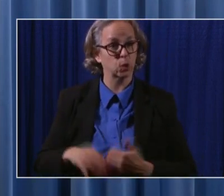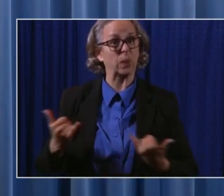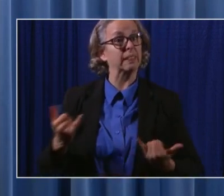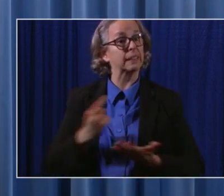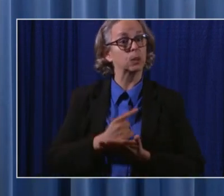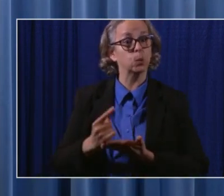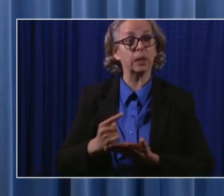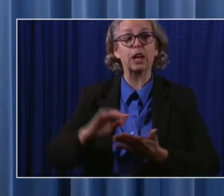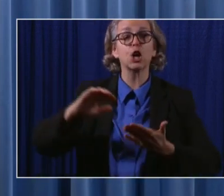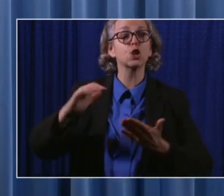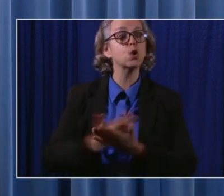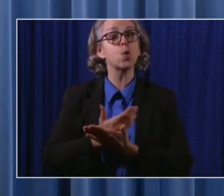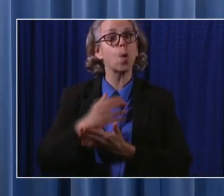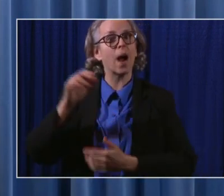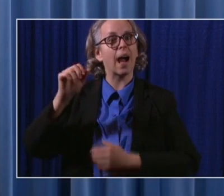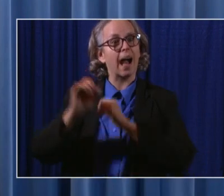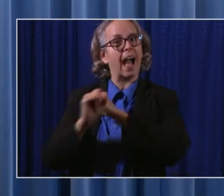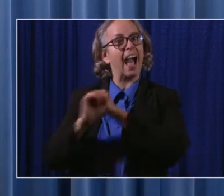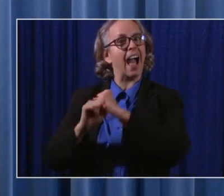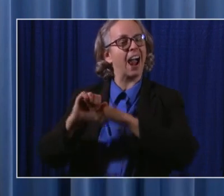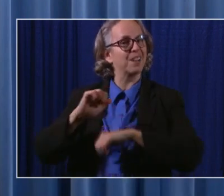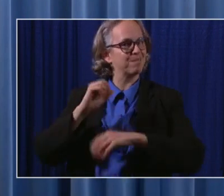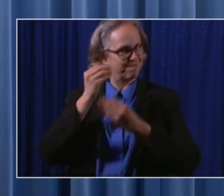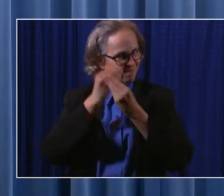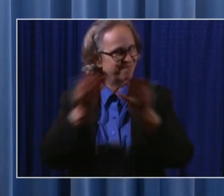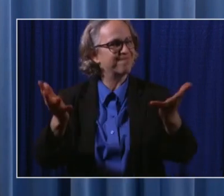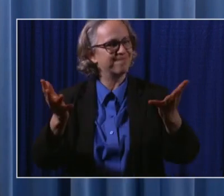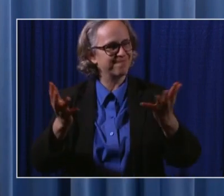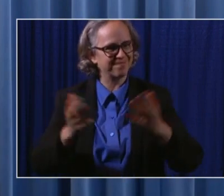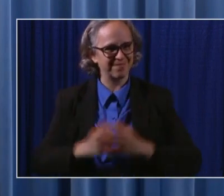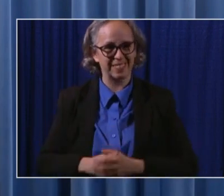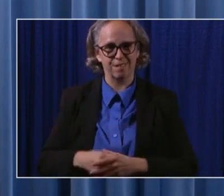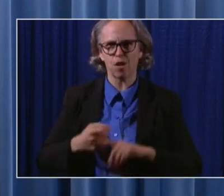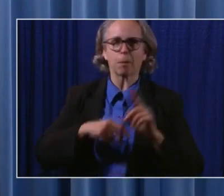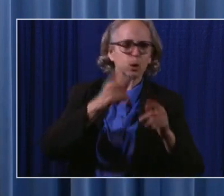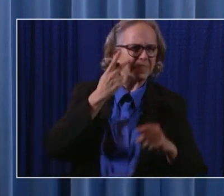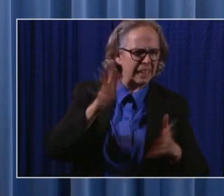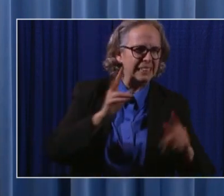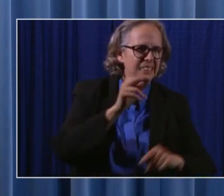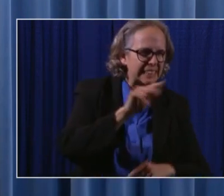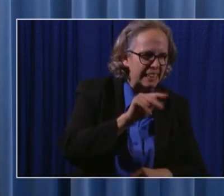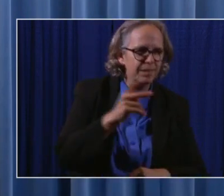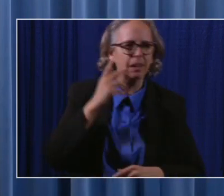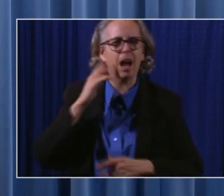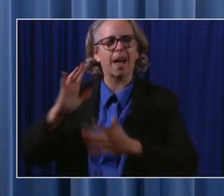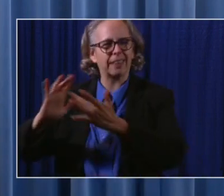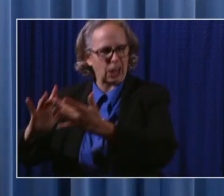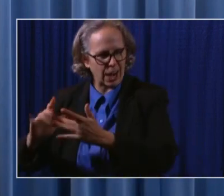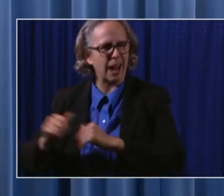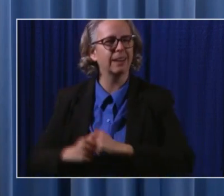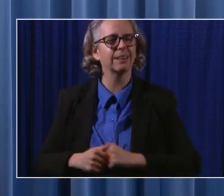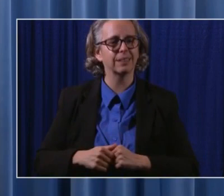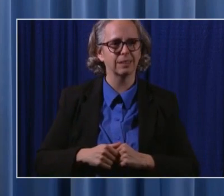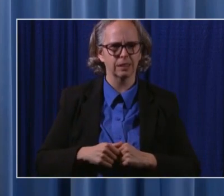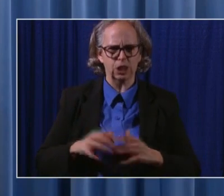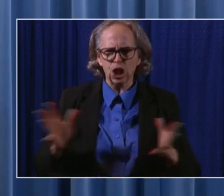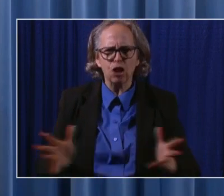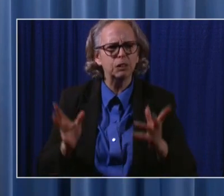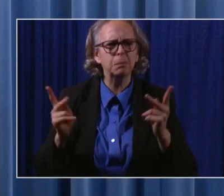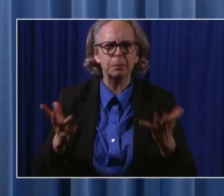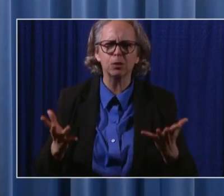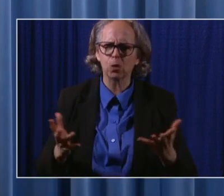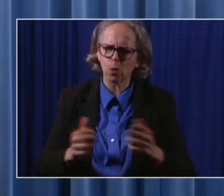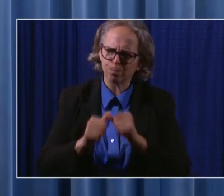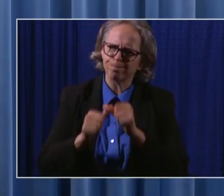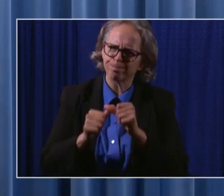new ad in this campaign. The new TV commercial and digital ad encourages Ohioans to be safe while supporting local Ohio